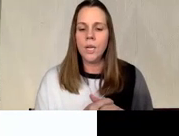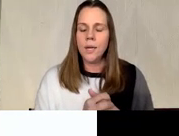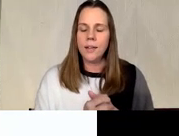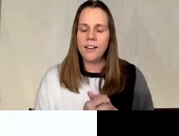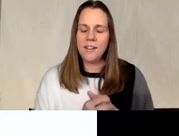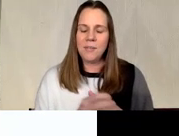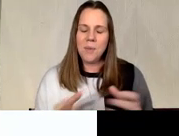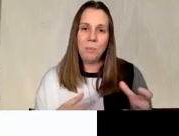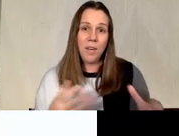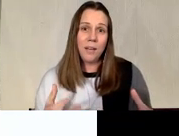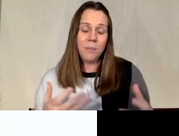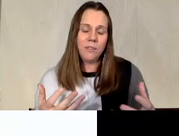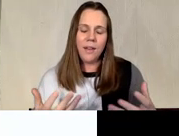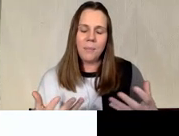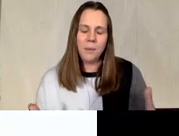physical